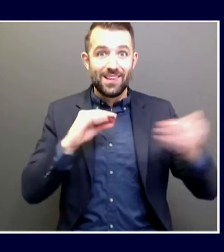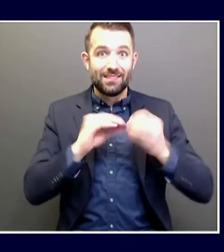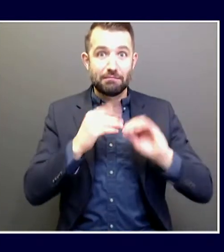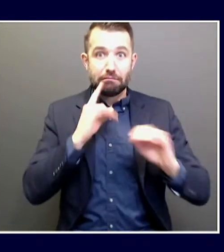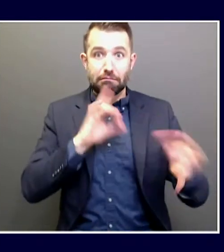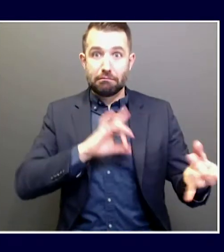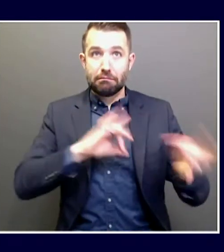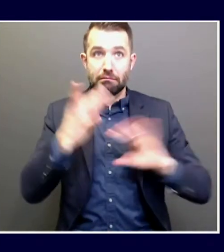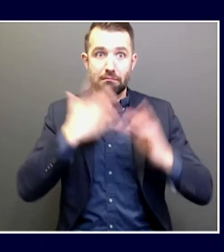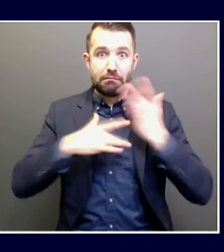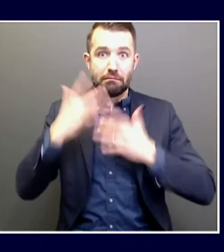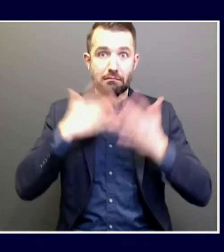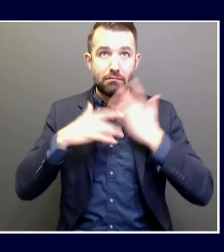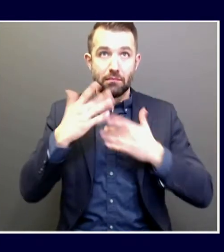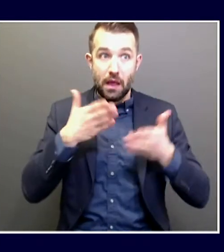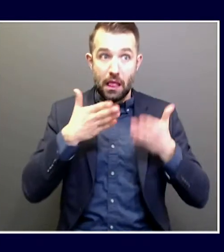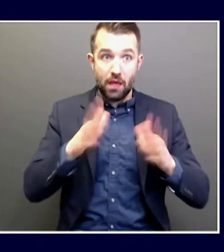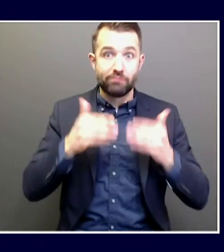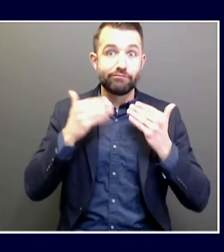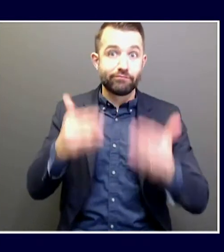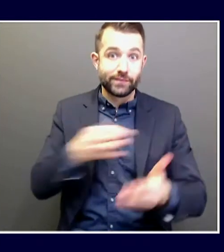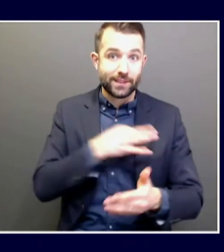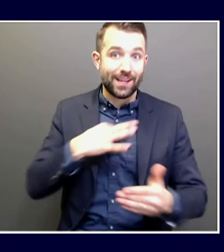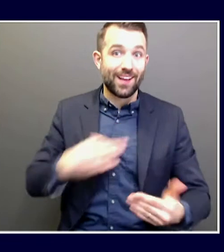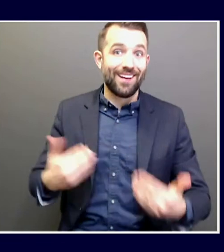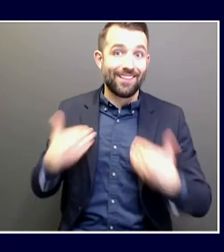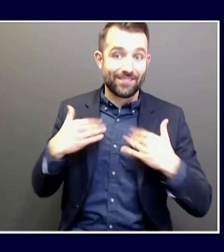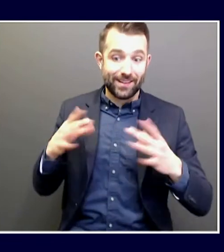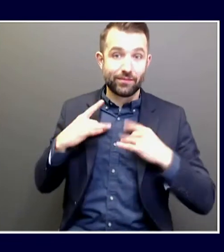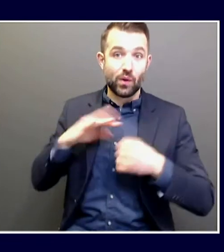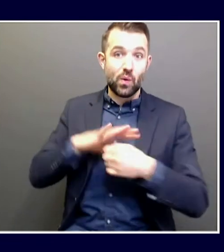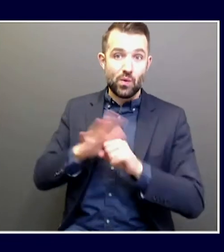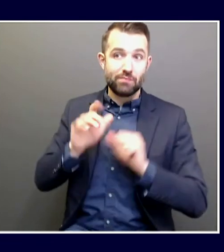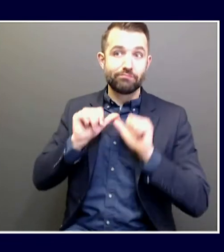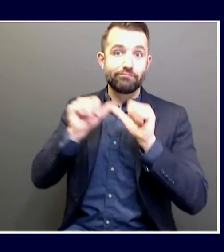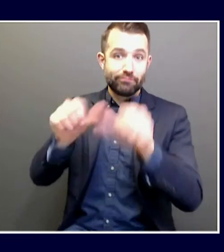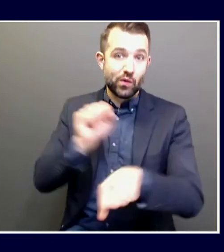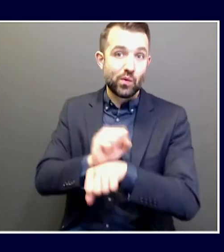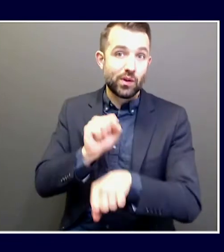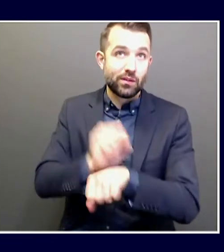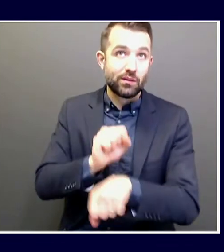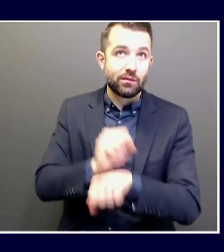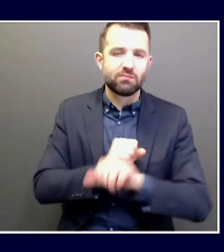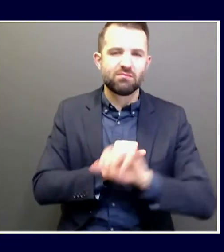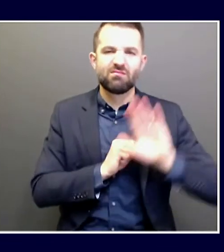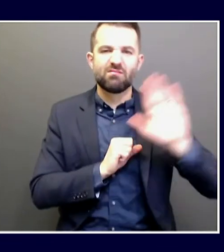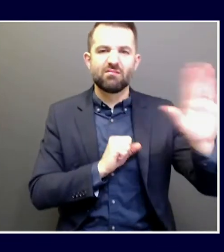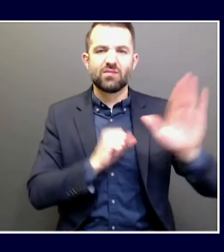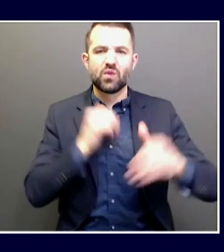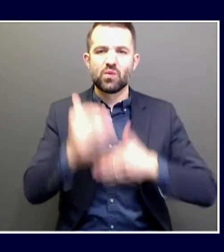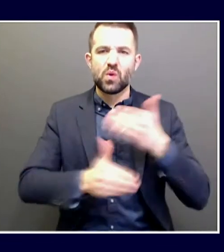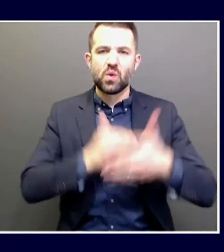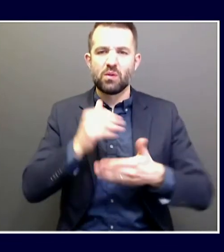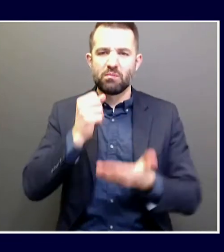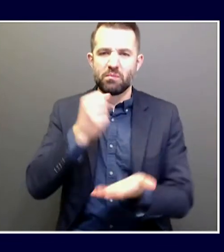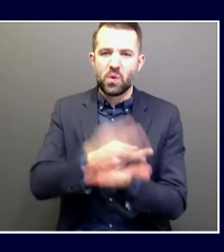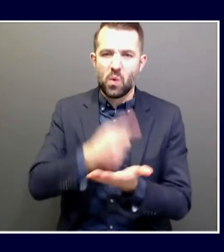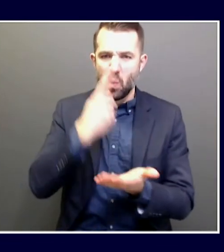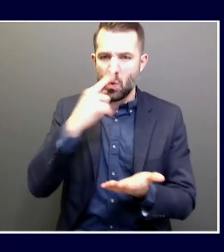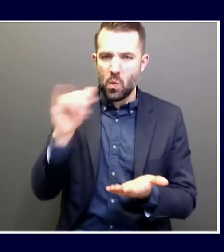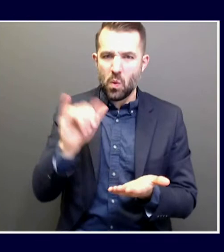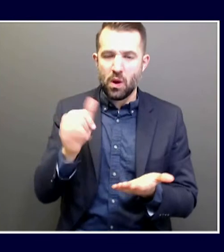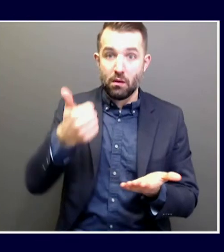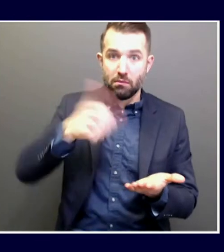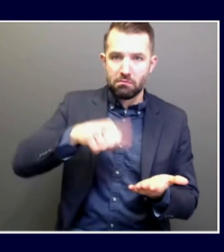employees to work, what's the process for approving or disapproving that policy? Actually, there too, Catherine, the way that those guidelines